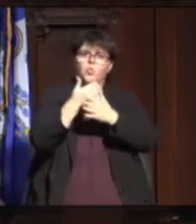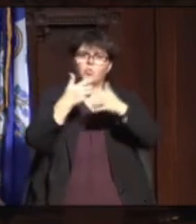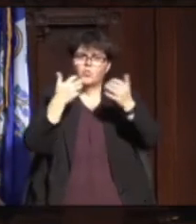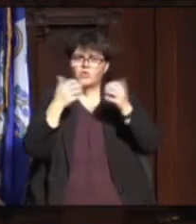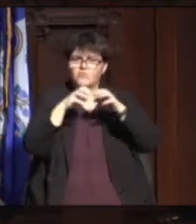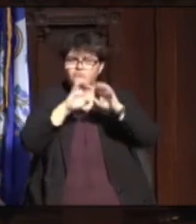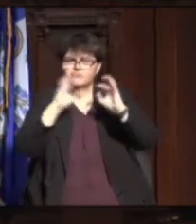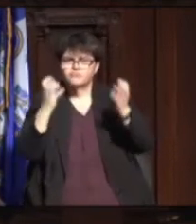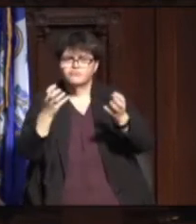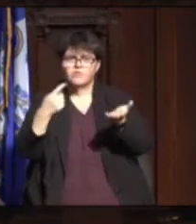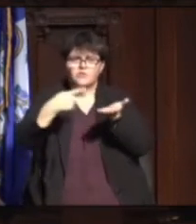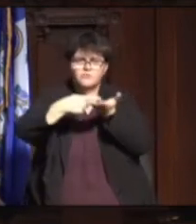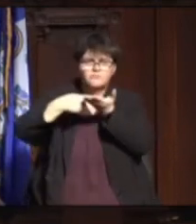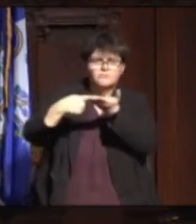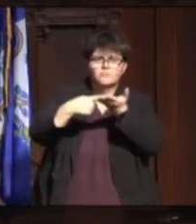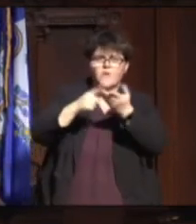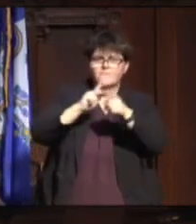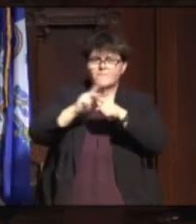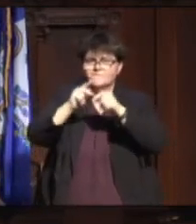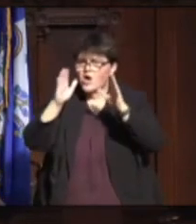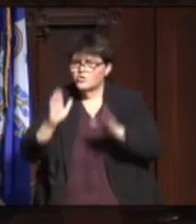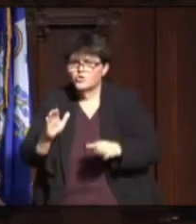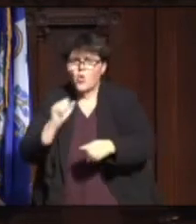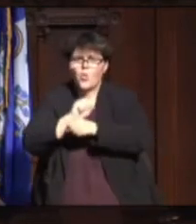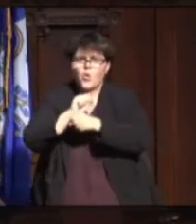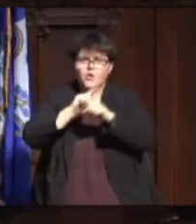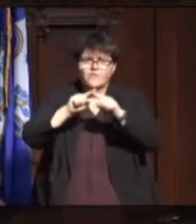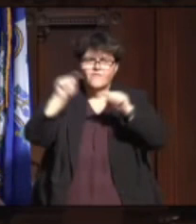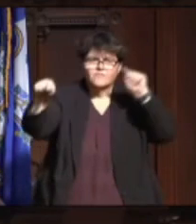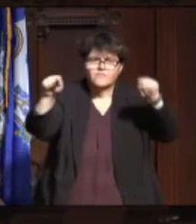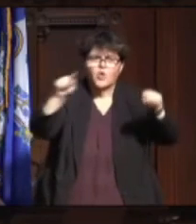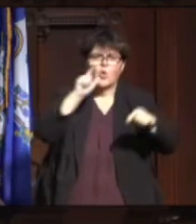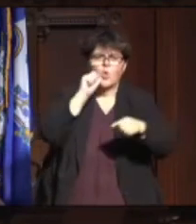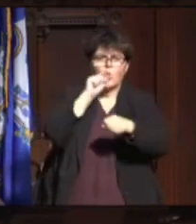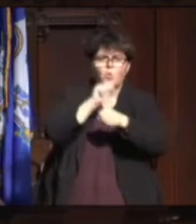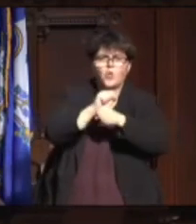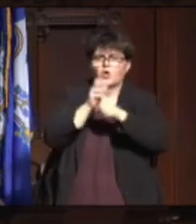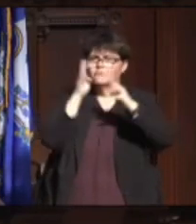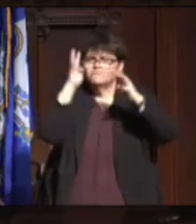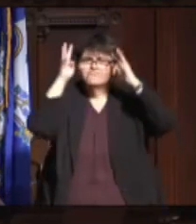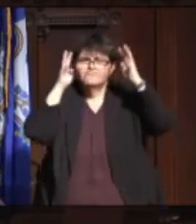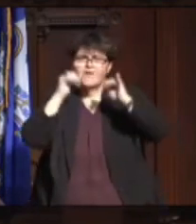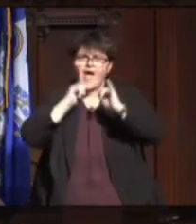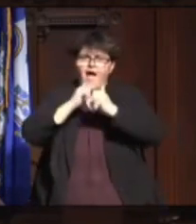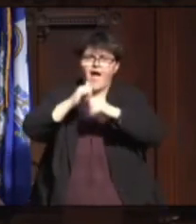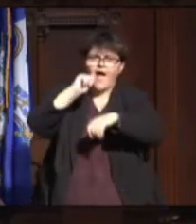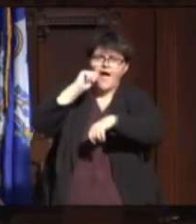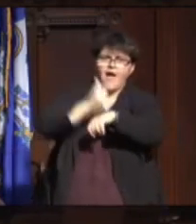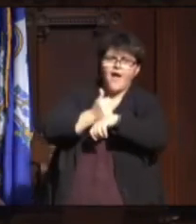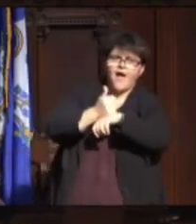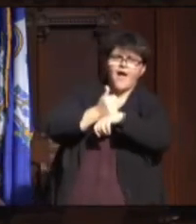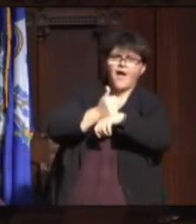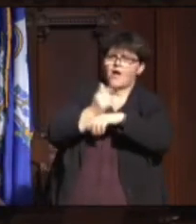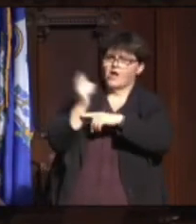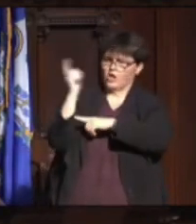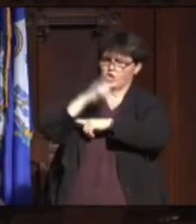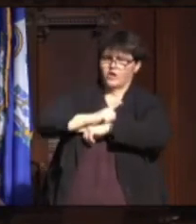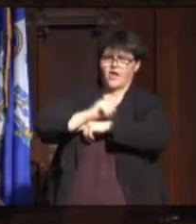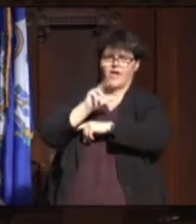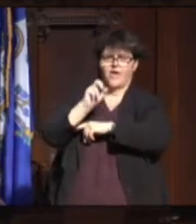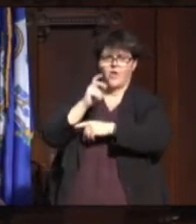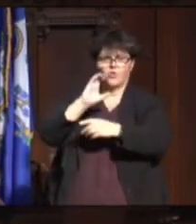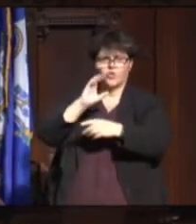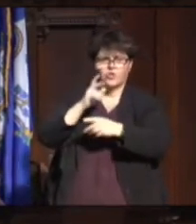legislators, to focus on designing the next generation of child care, with incentives for the business community to provide